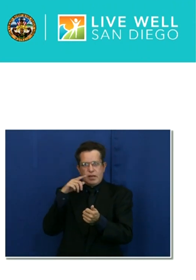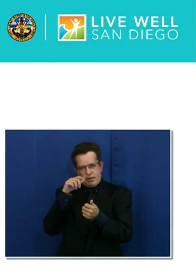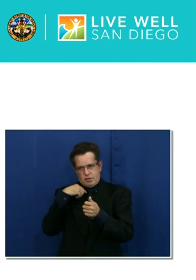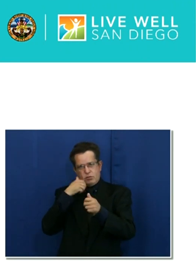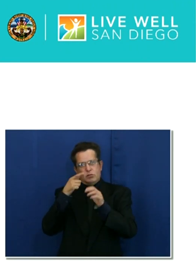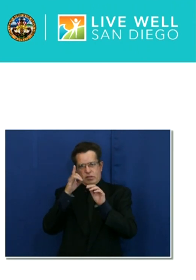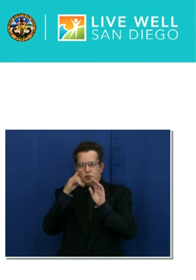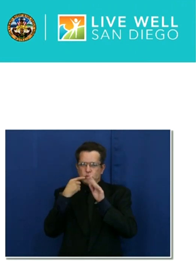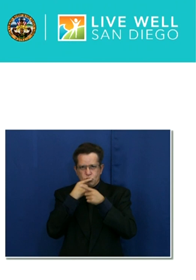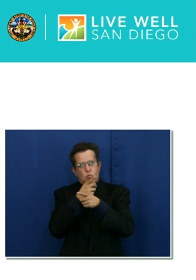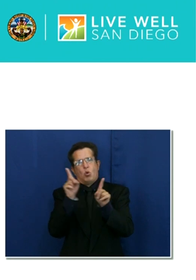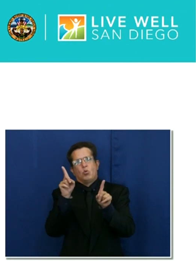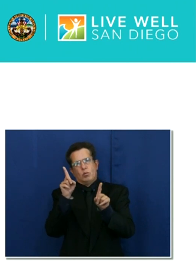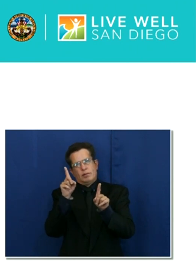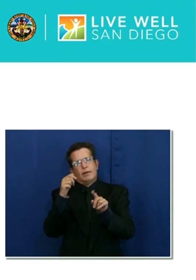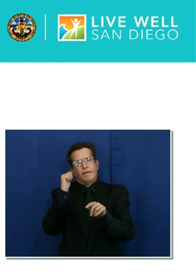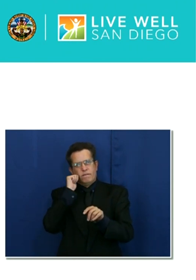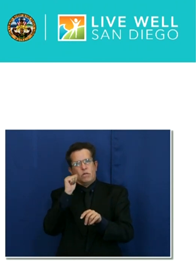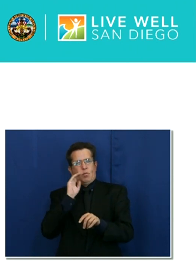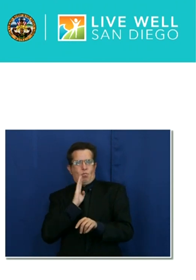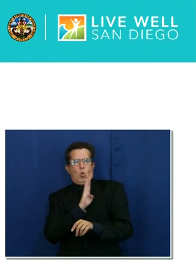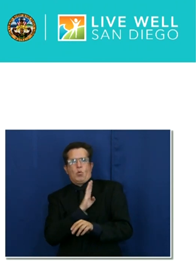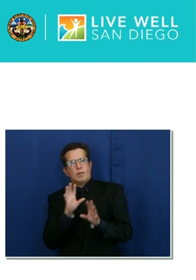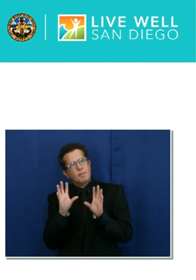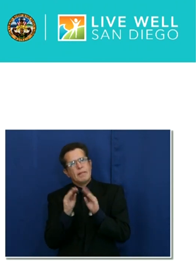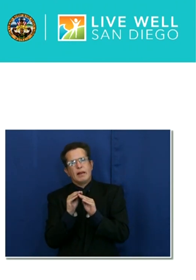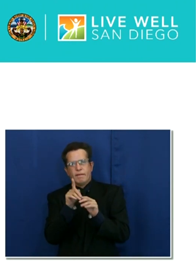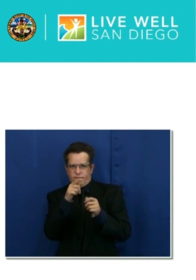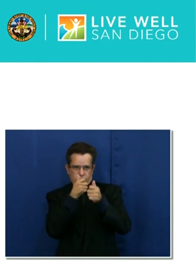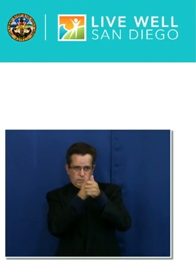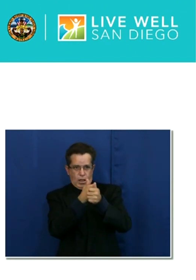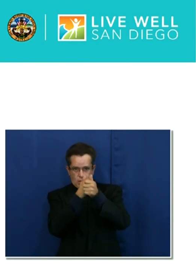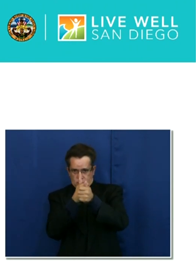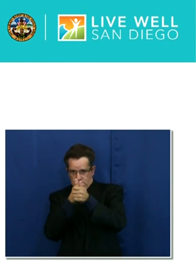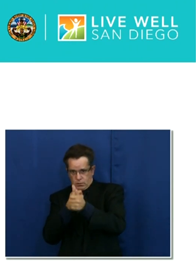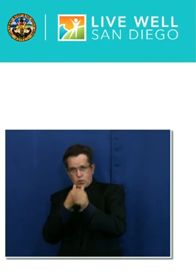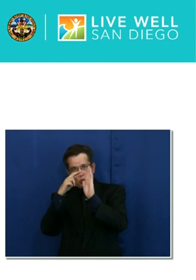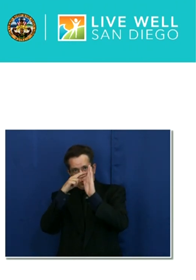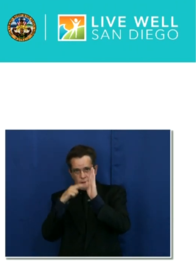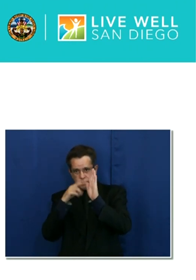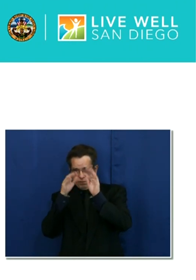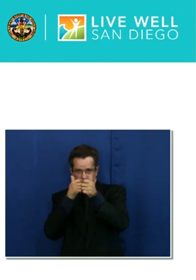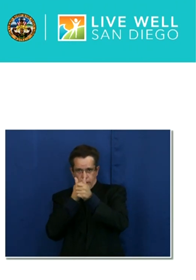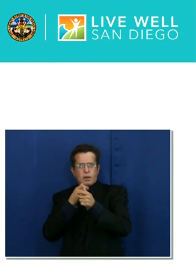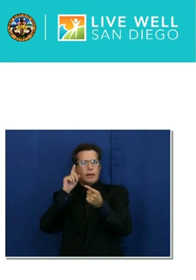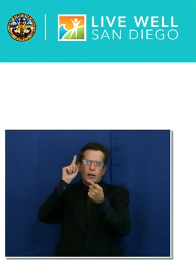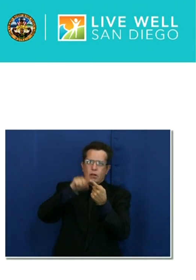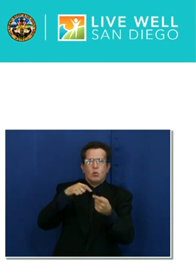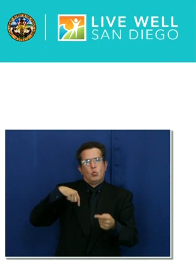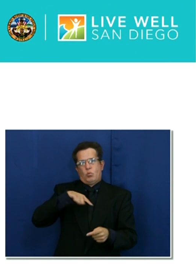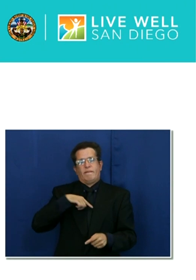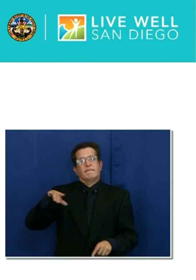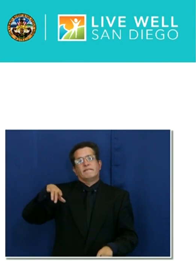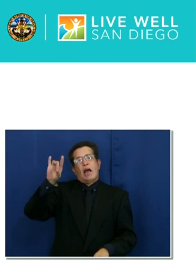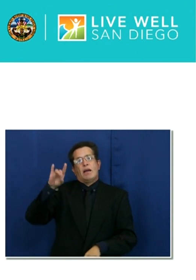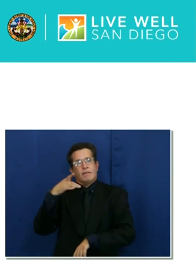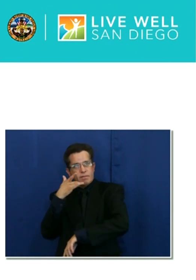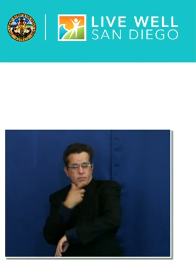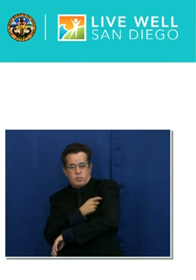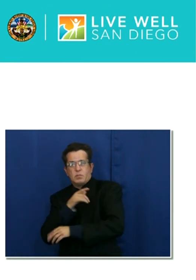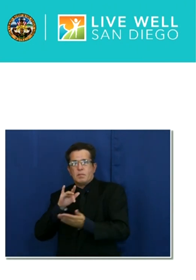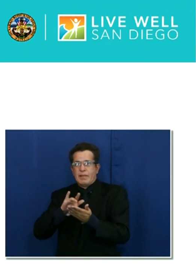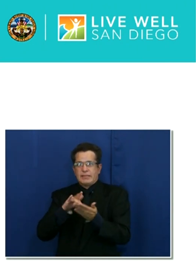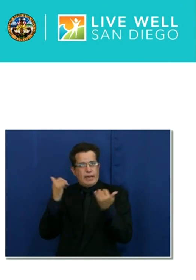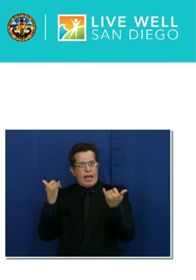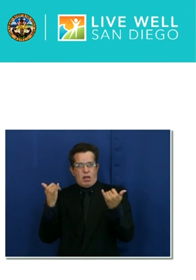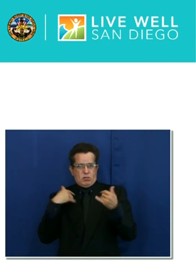of these press conferences and at each board meeting. Until we get a vaccine, and nobody else has a vaccine right now, so until